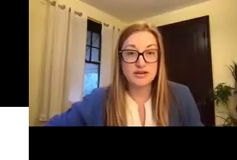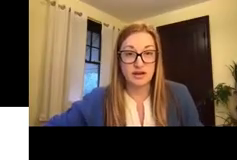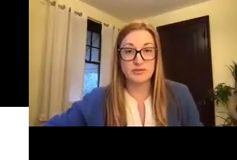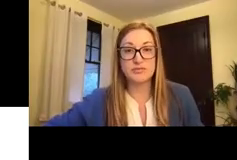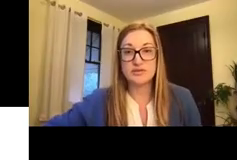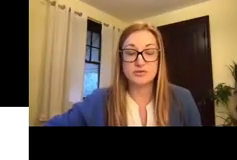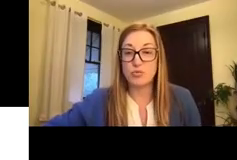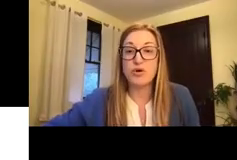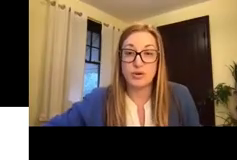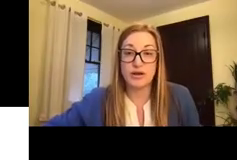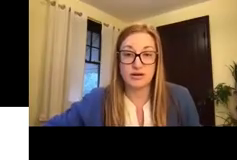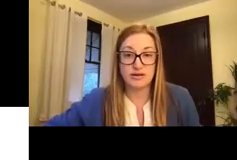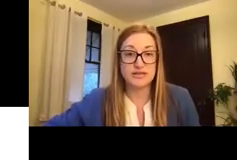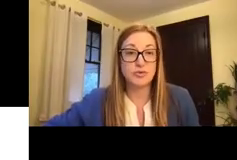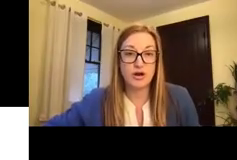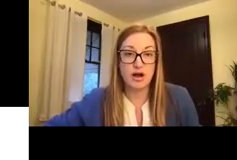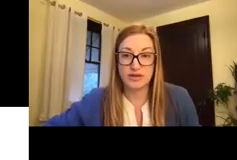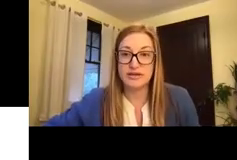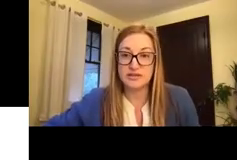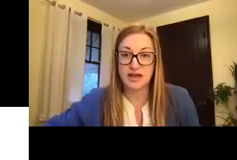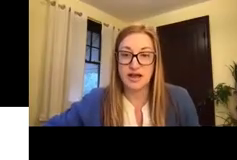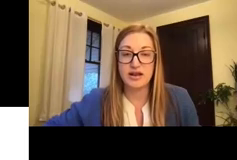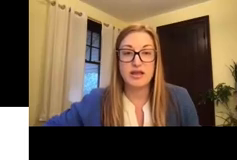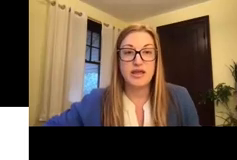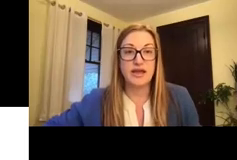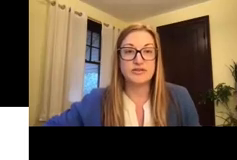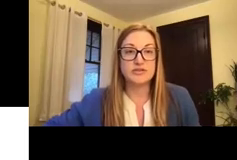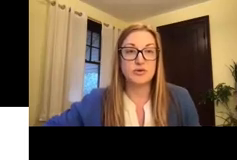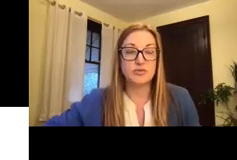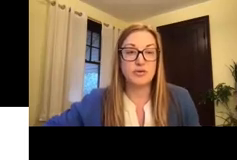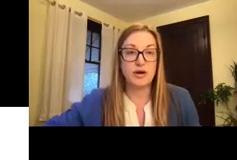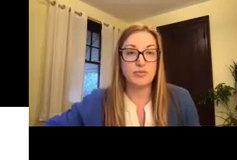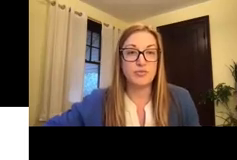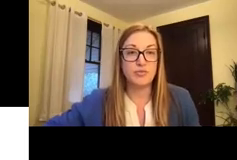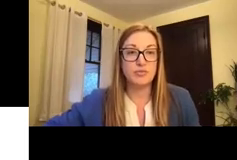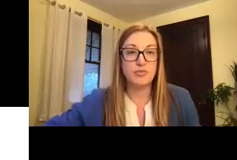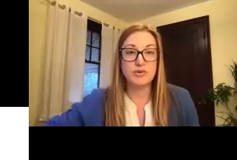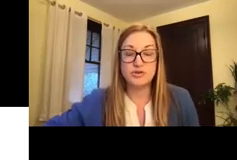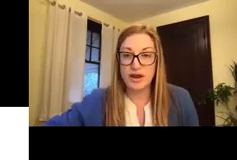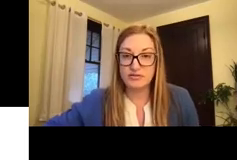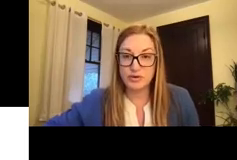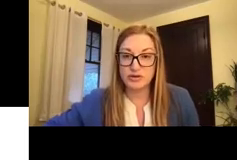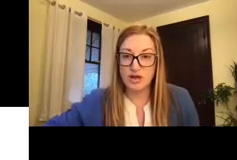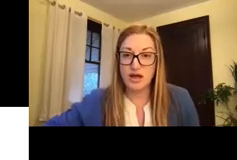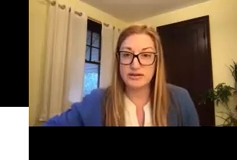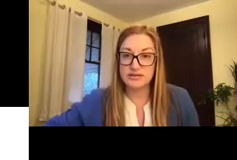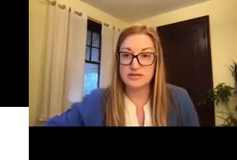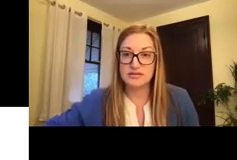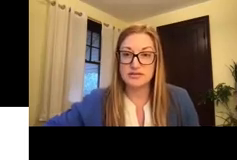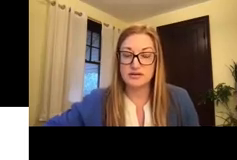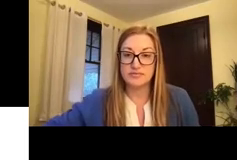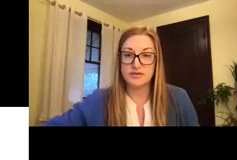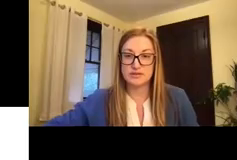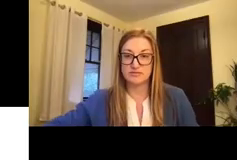is, a lot of times there's more going on and it's more complex than that. And so what we try to avoid a lot